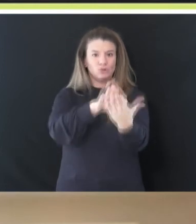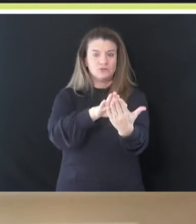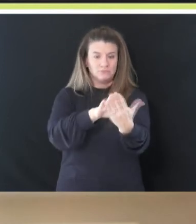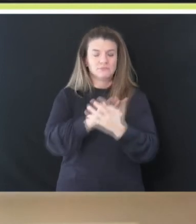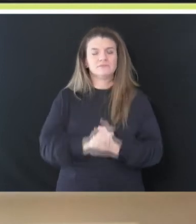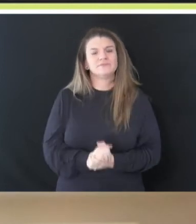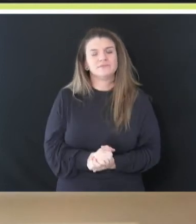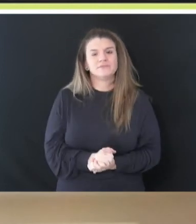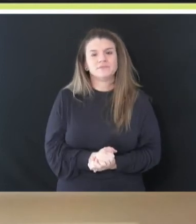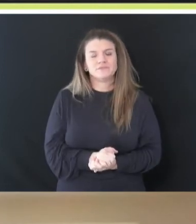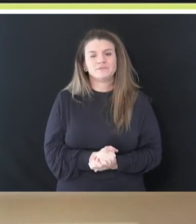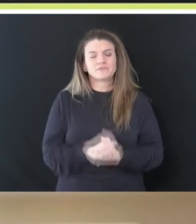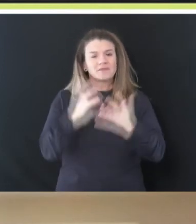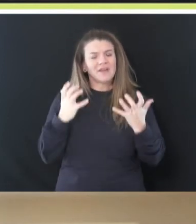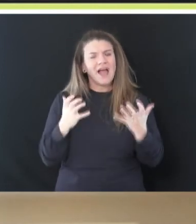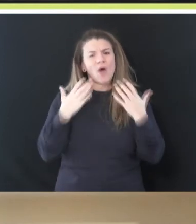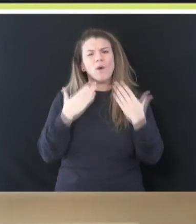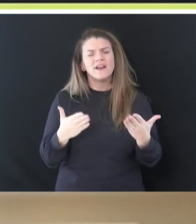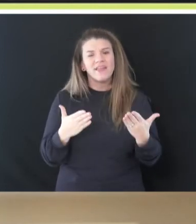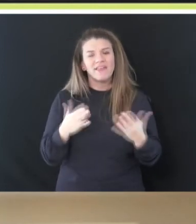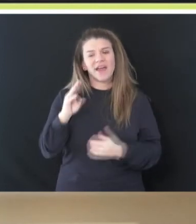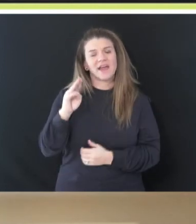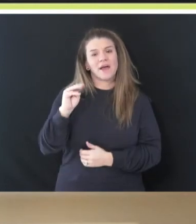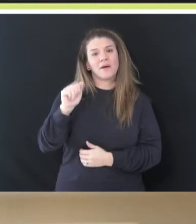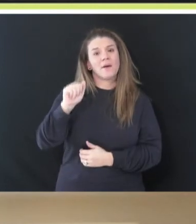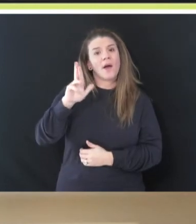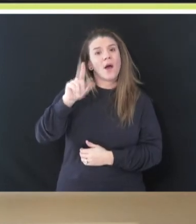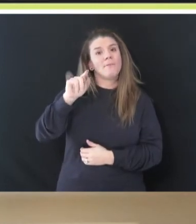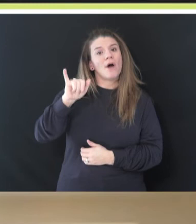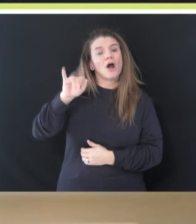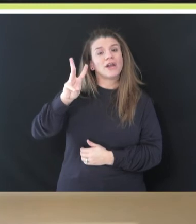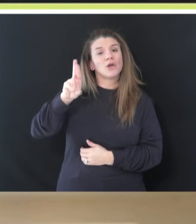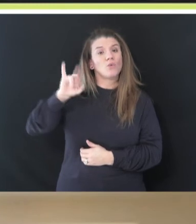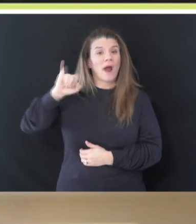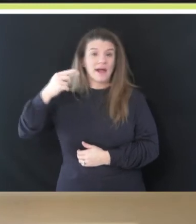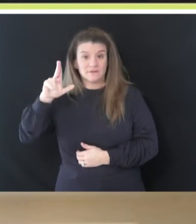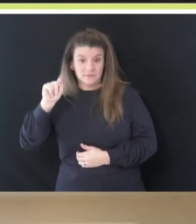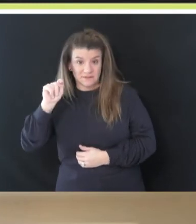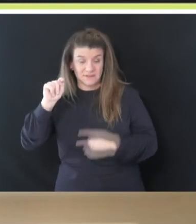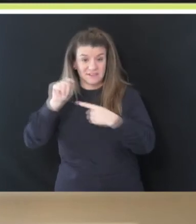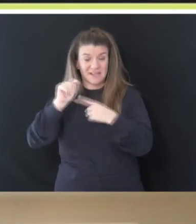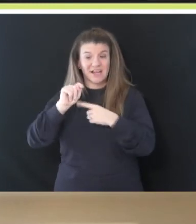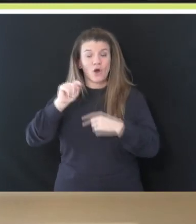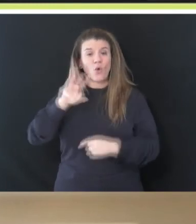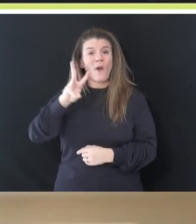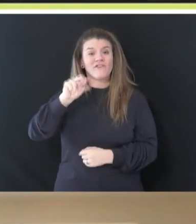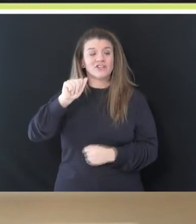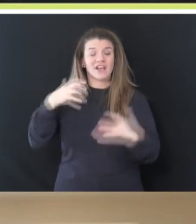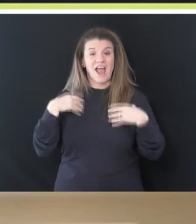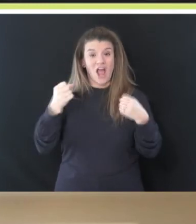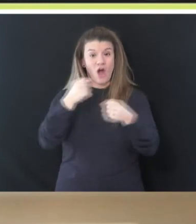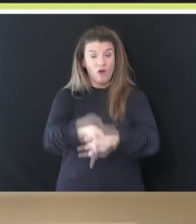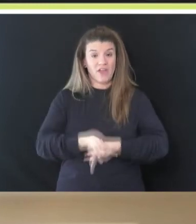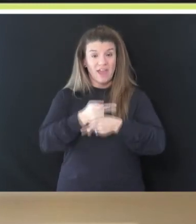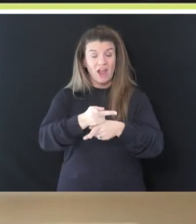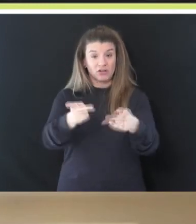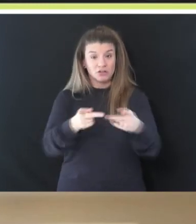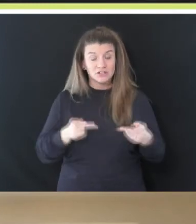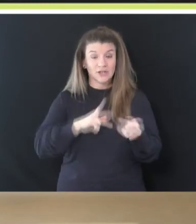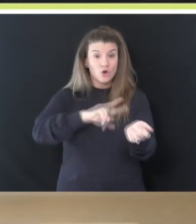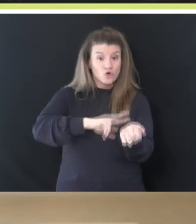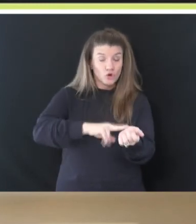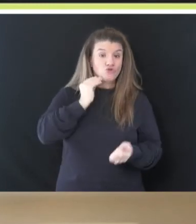out. I want to thank Marty Wright, the folks from the West Virginia Healthcare Association, all the nursing home and